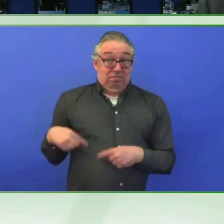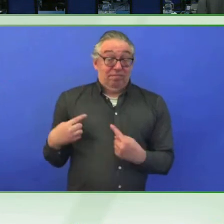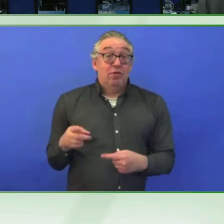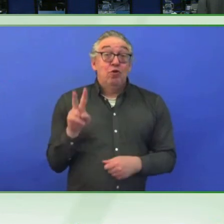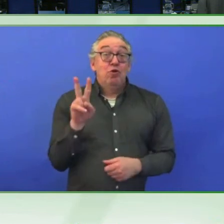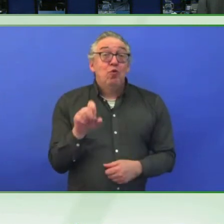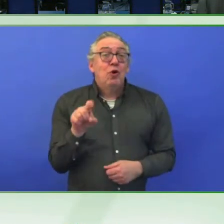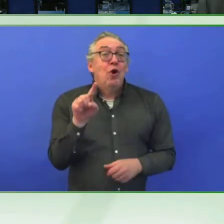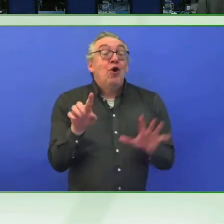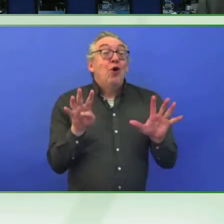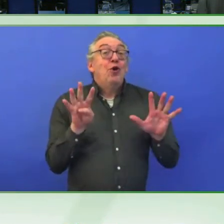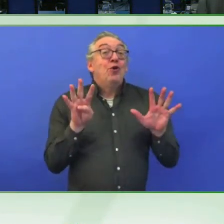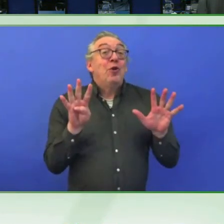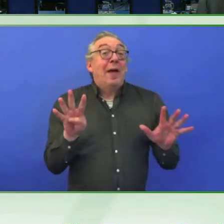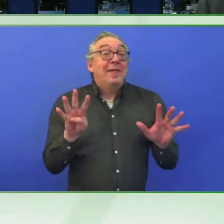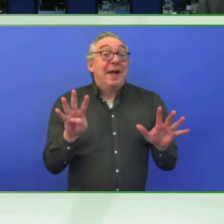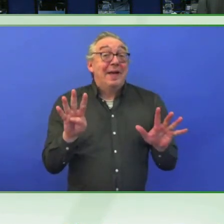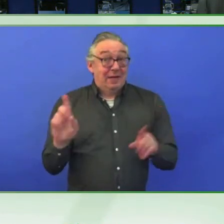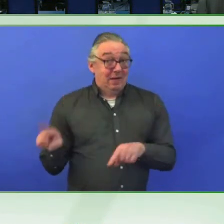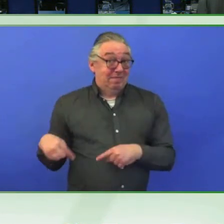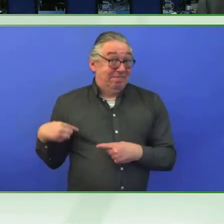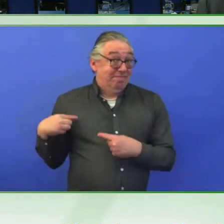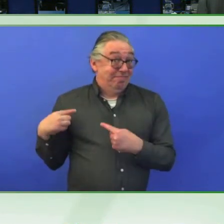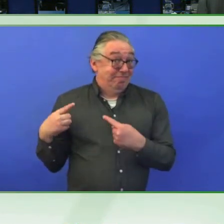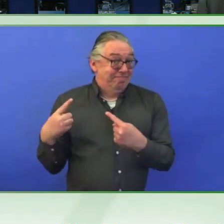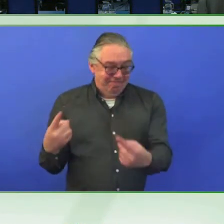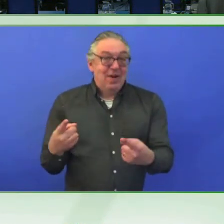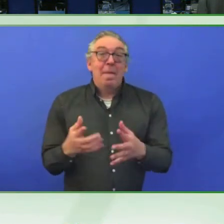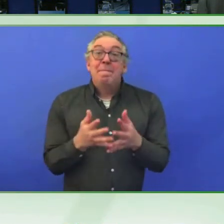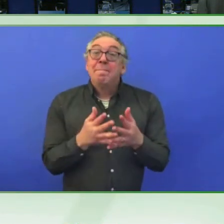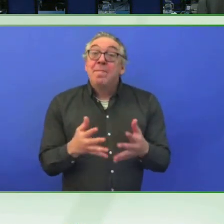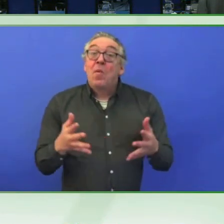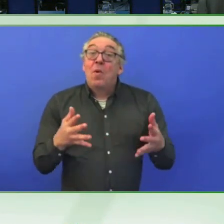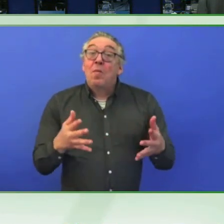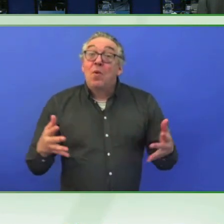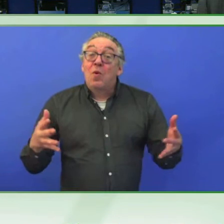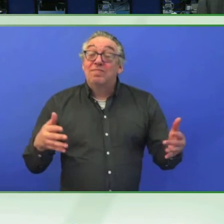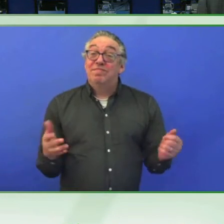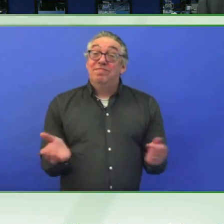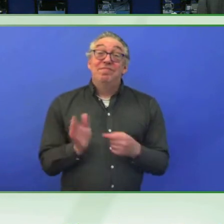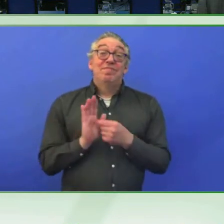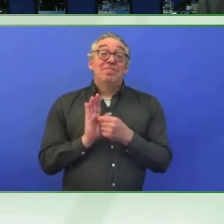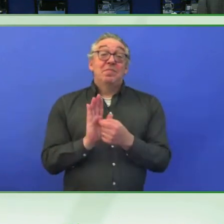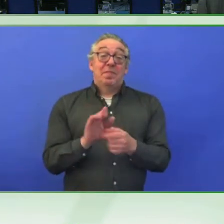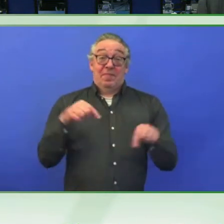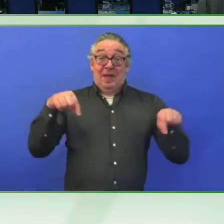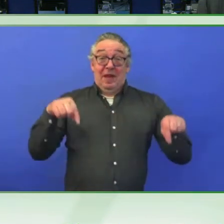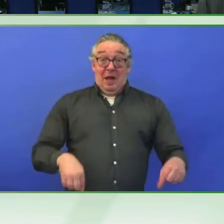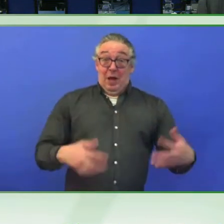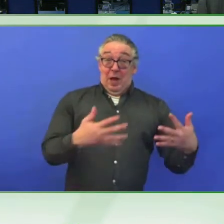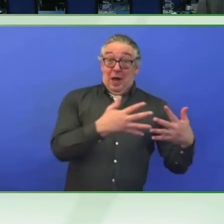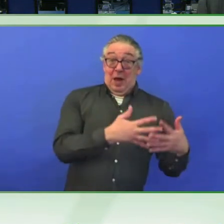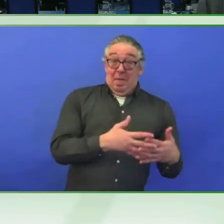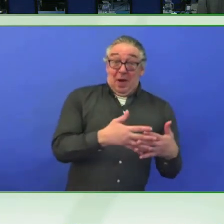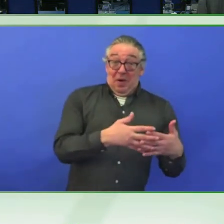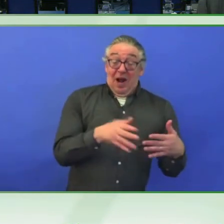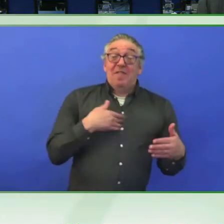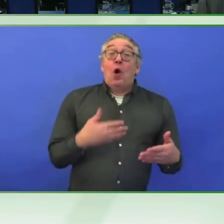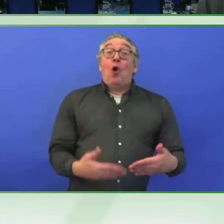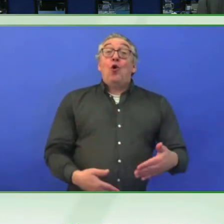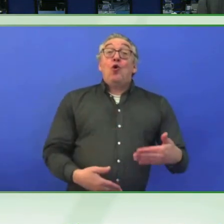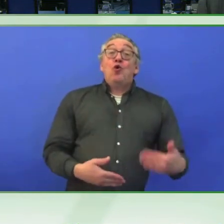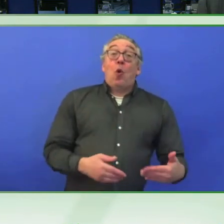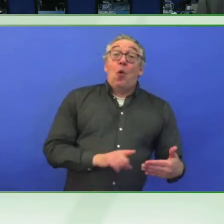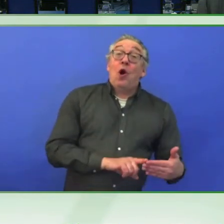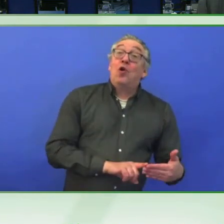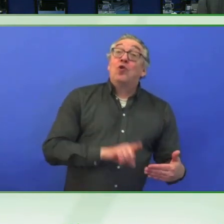events such as the Me Too movement or the George Floyd situation here in the United States. So with that as a backdrop,